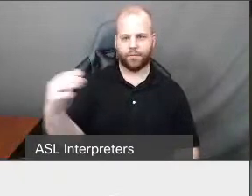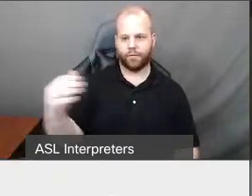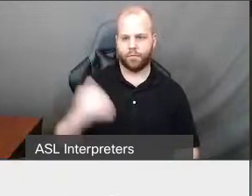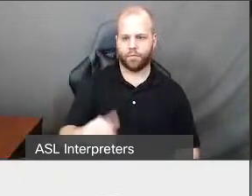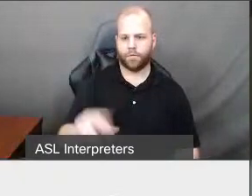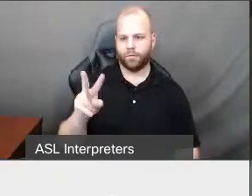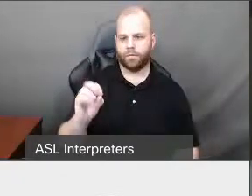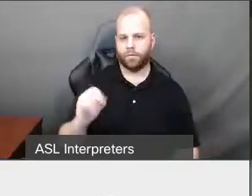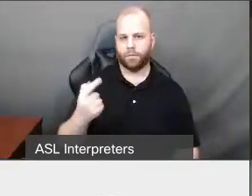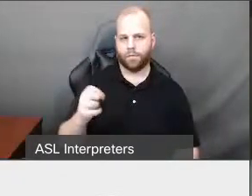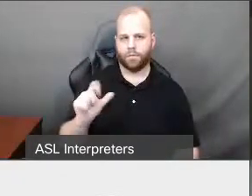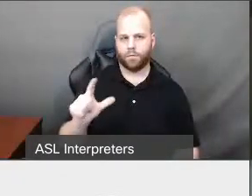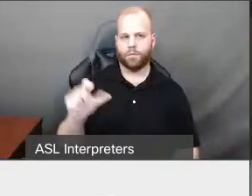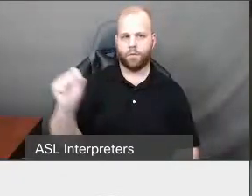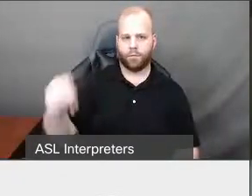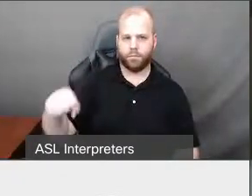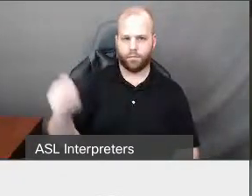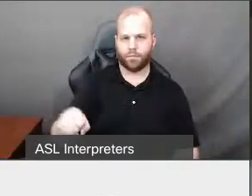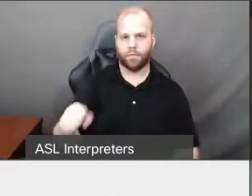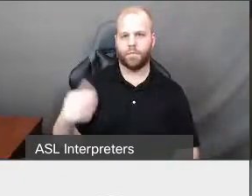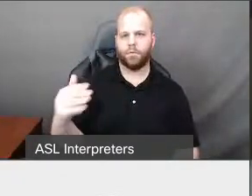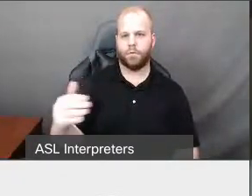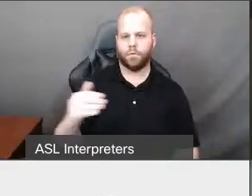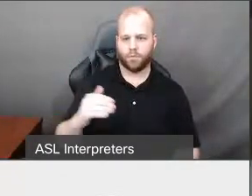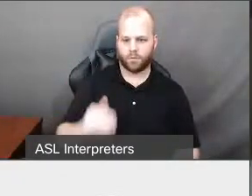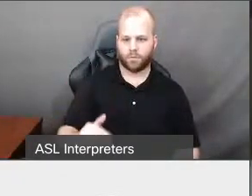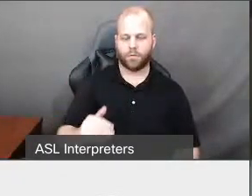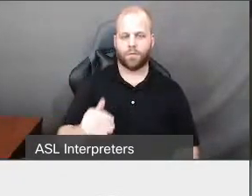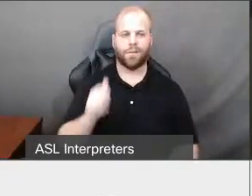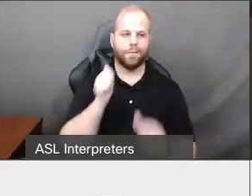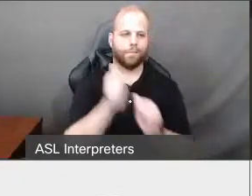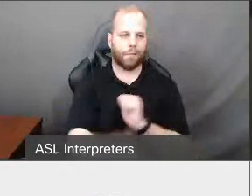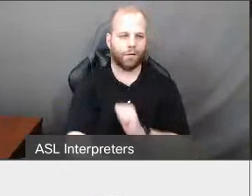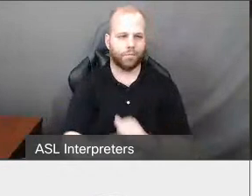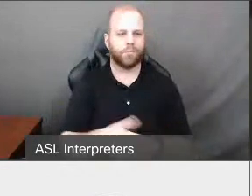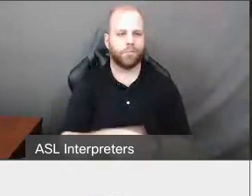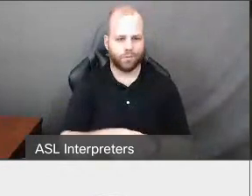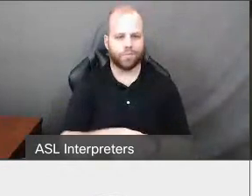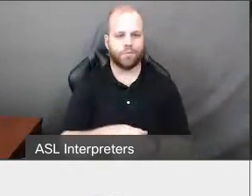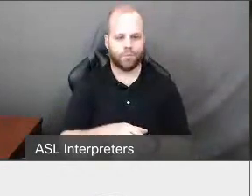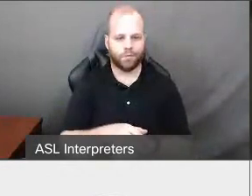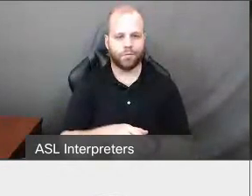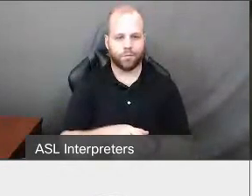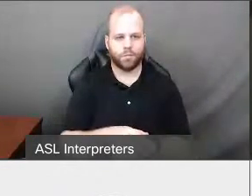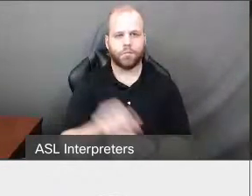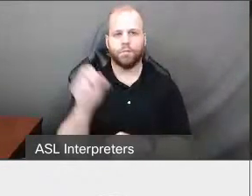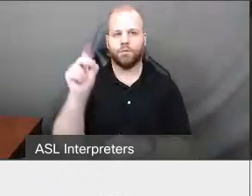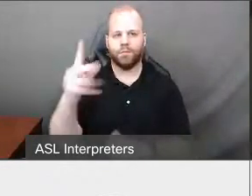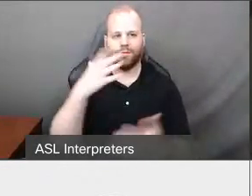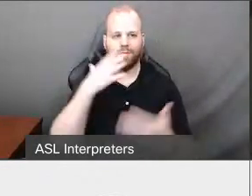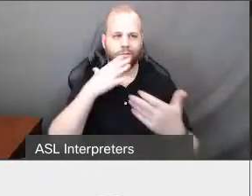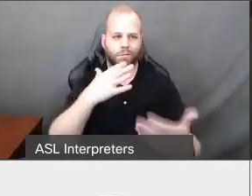Vogel. Yes. The motion passes. Okay, thank you.